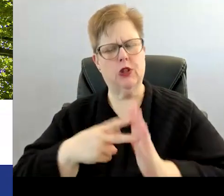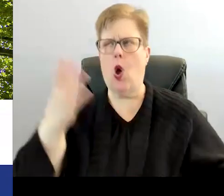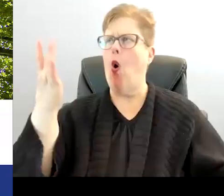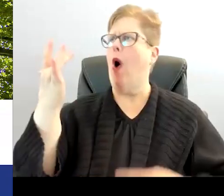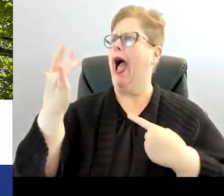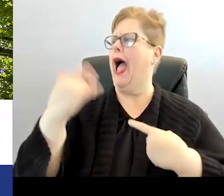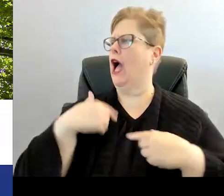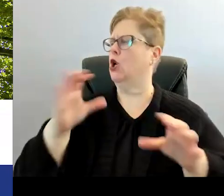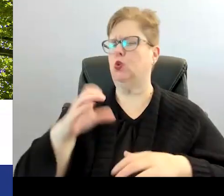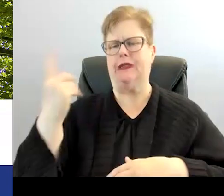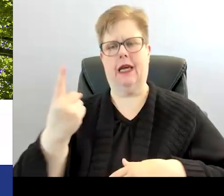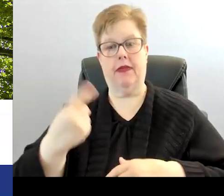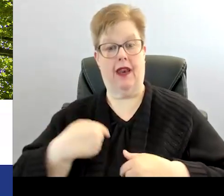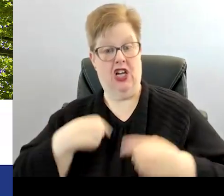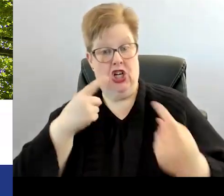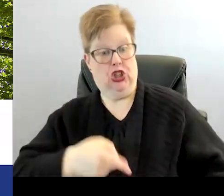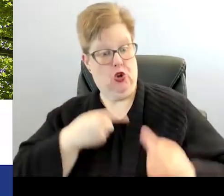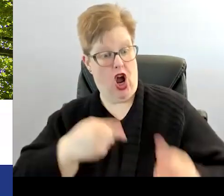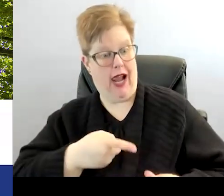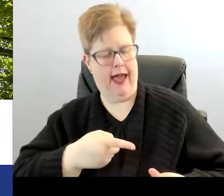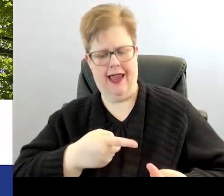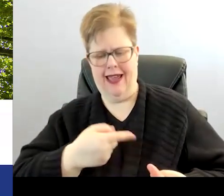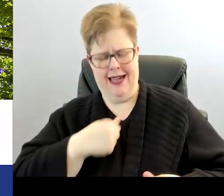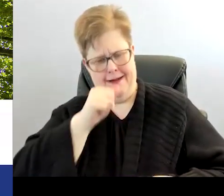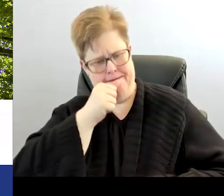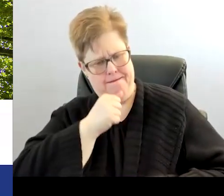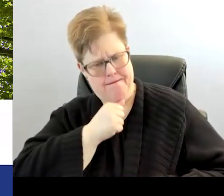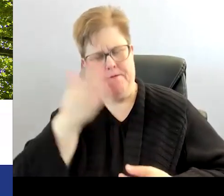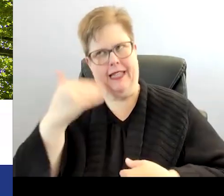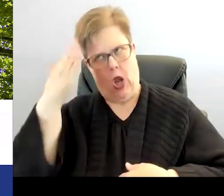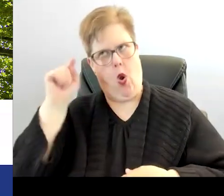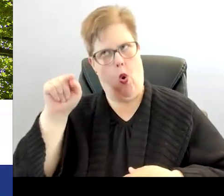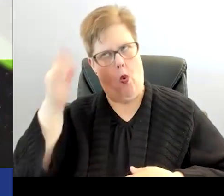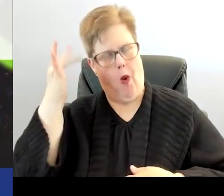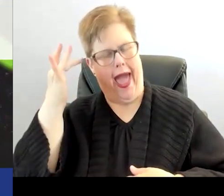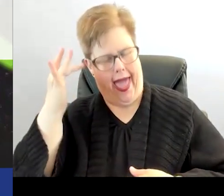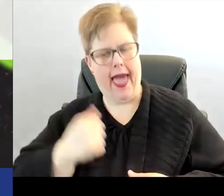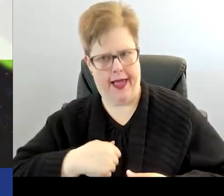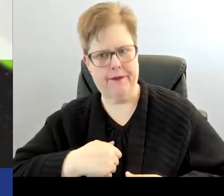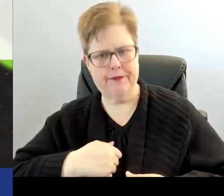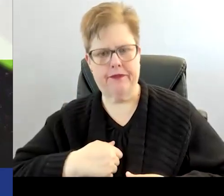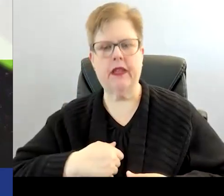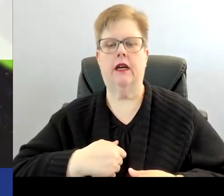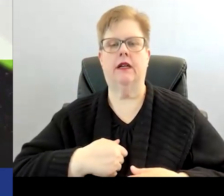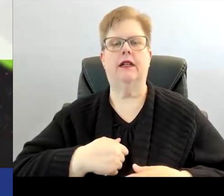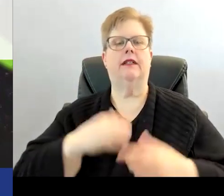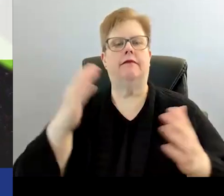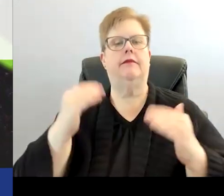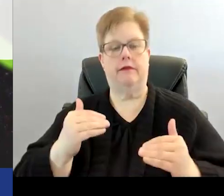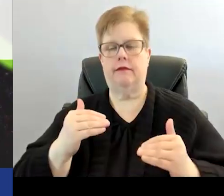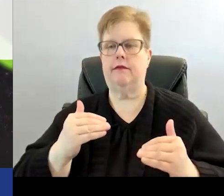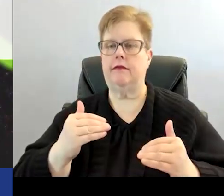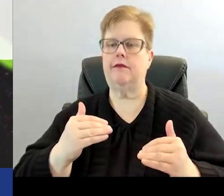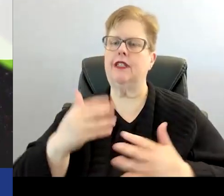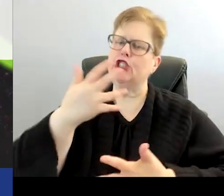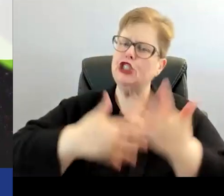things? Because when I'm struggling, that's what keeps me going. And last, we've already touched on this a little bit, but